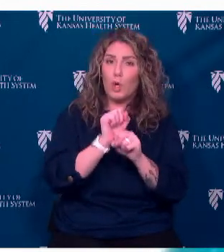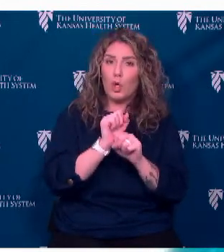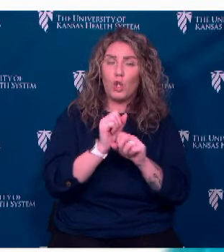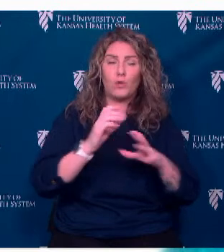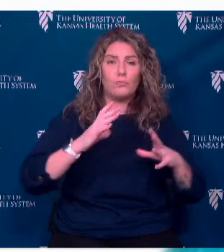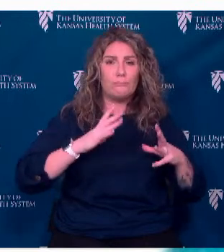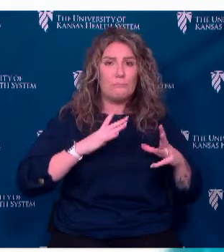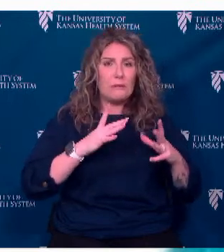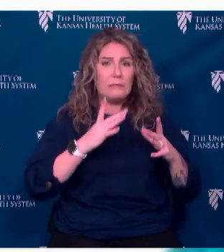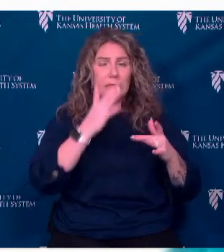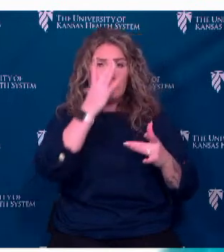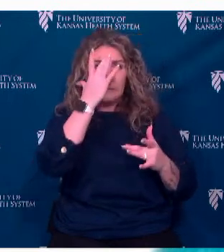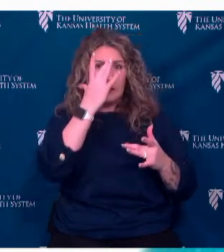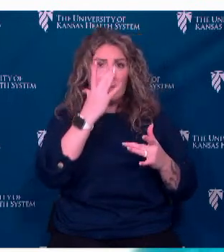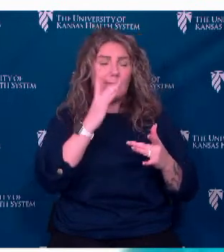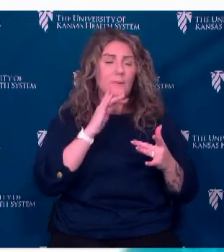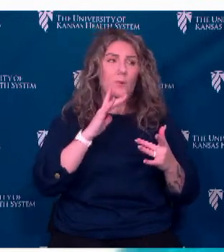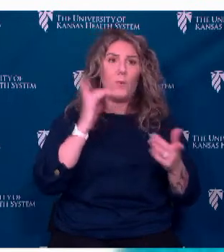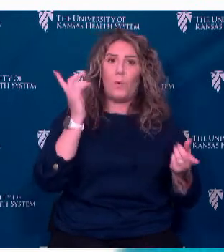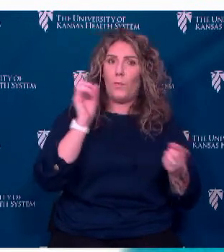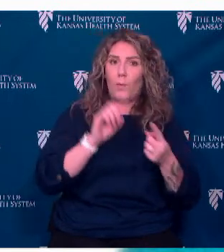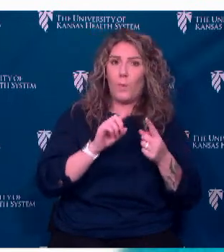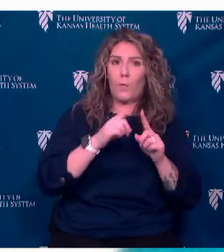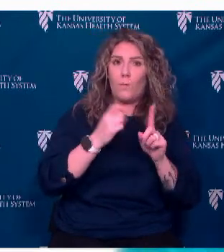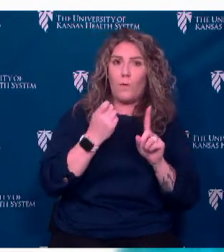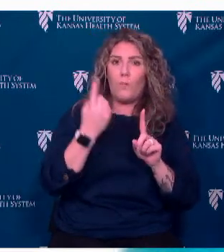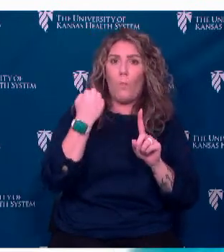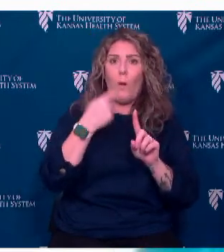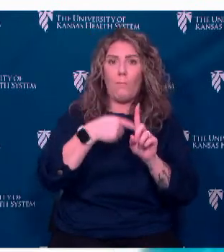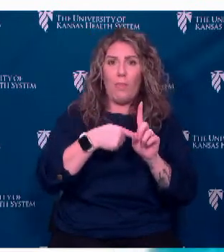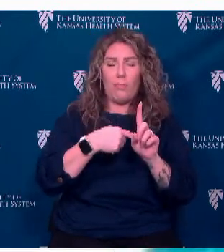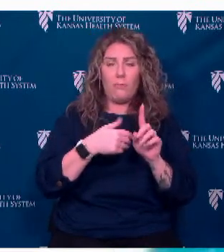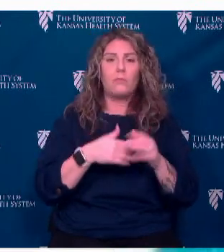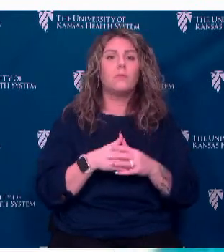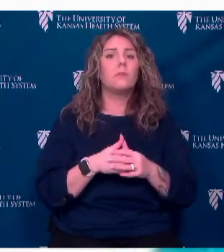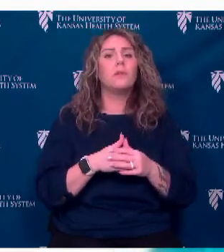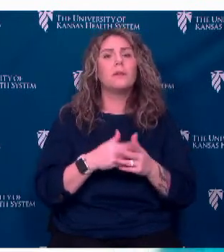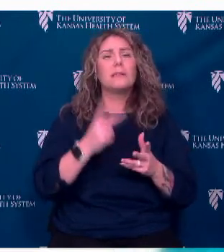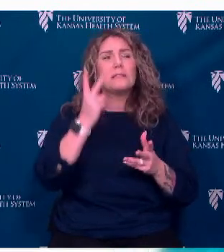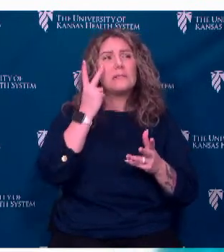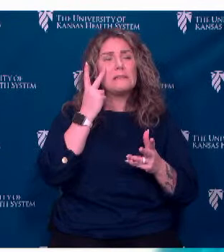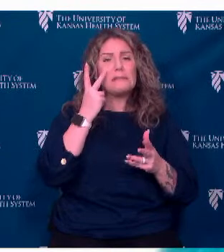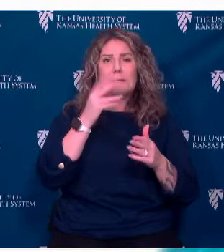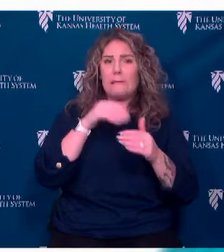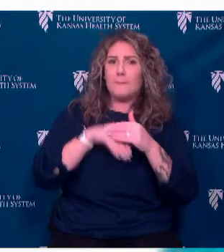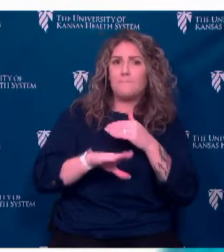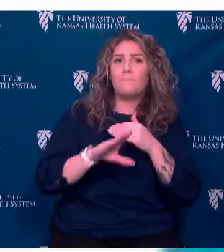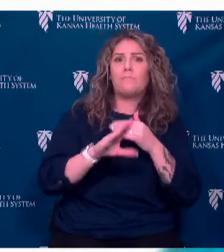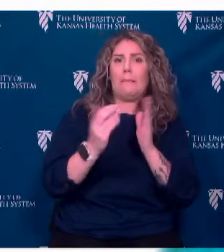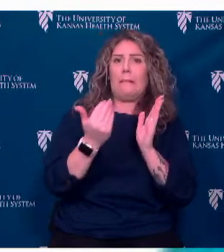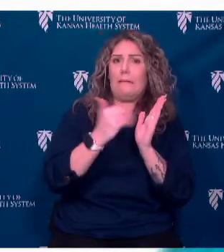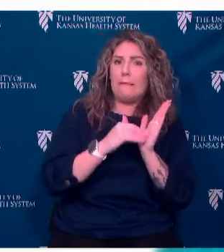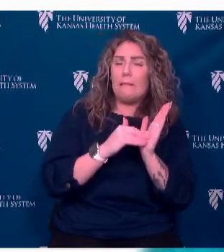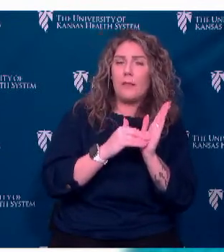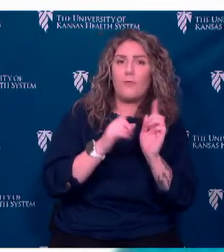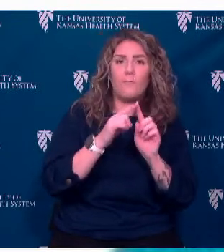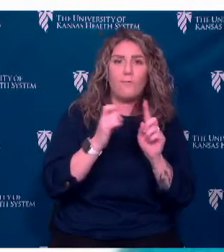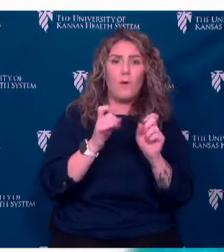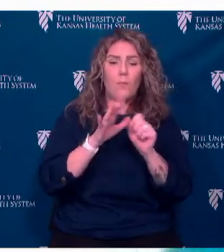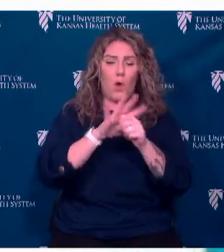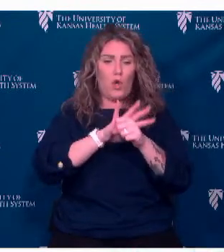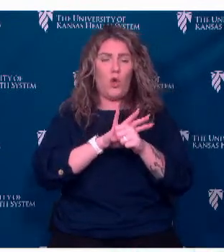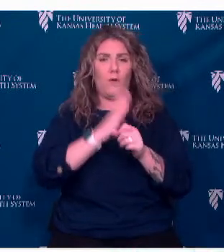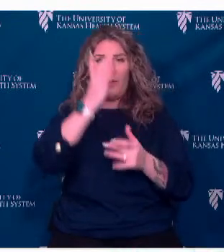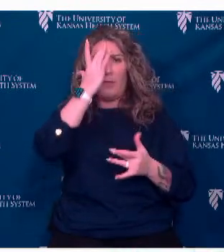down from what it was just a month ago. But what we are seeing are some readmissions of our COVID-related illnesses left over from